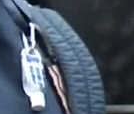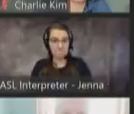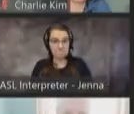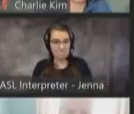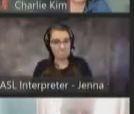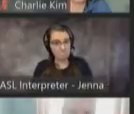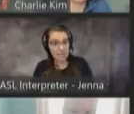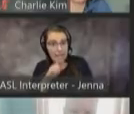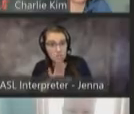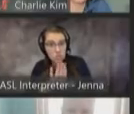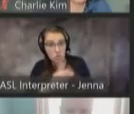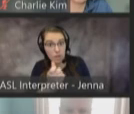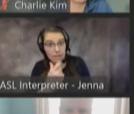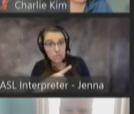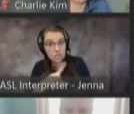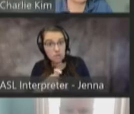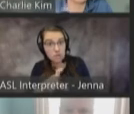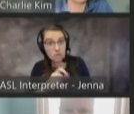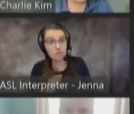question?